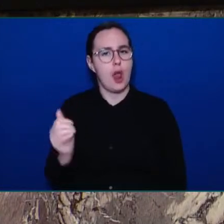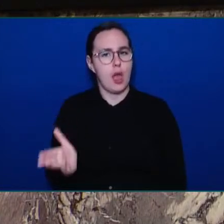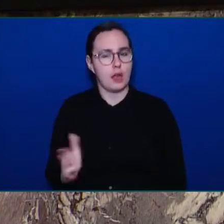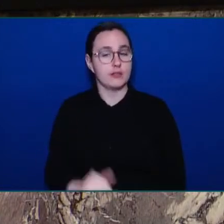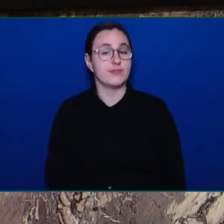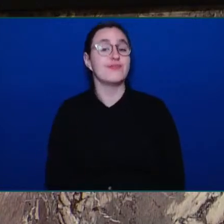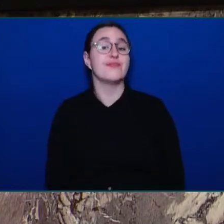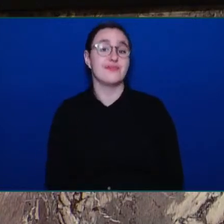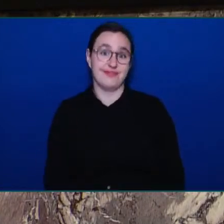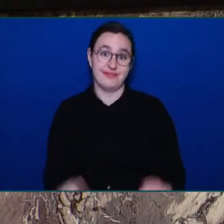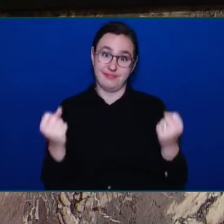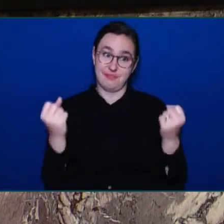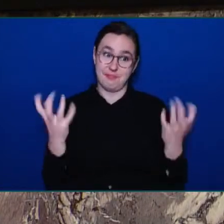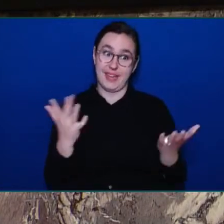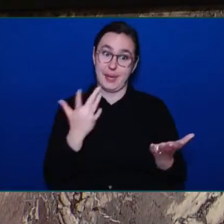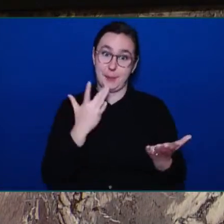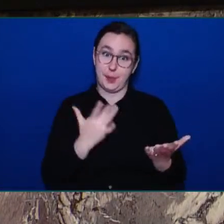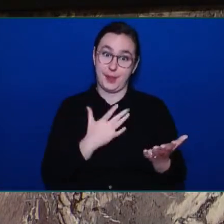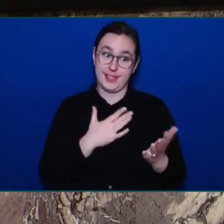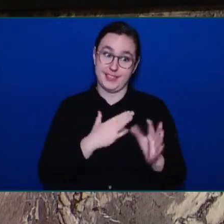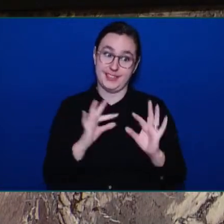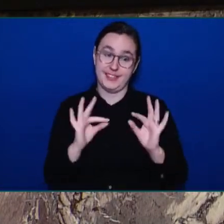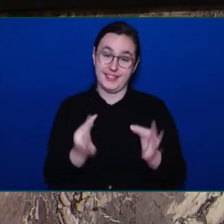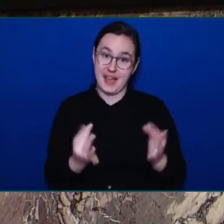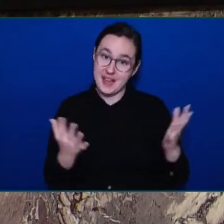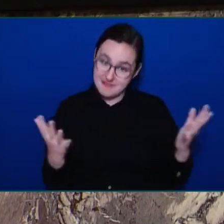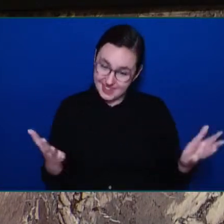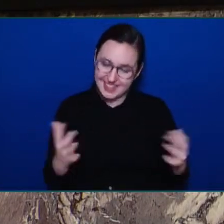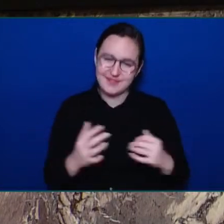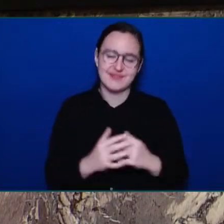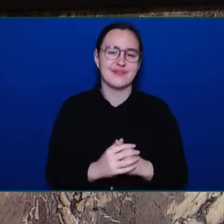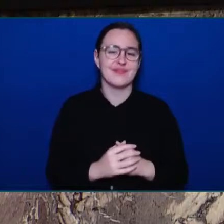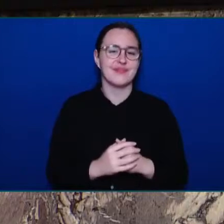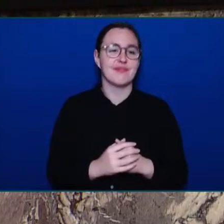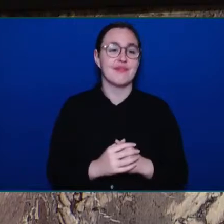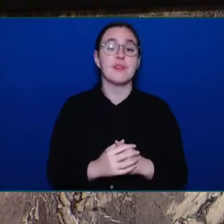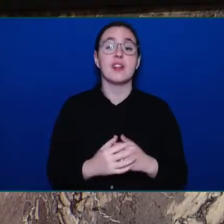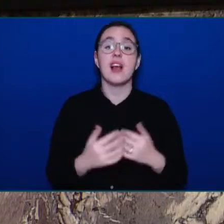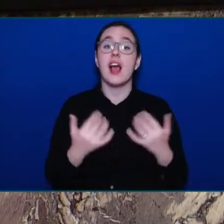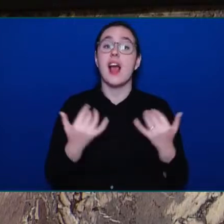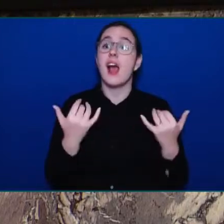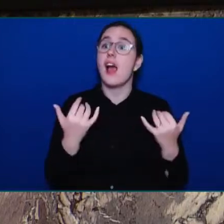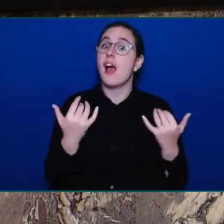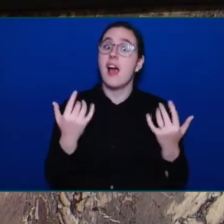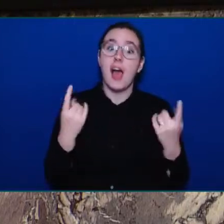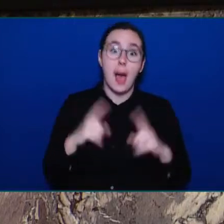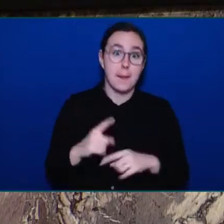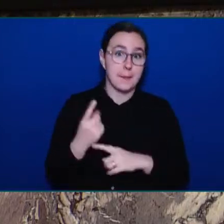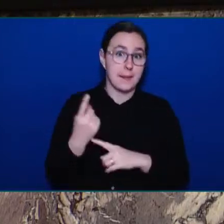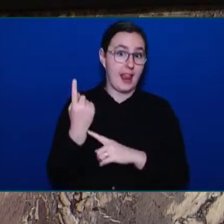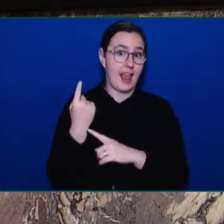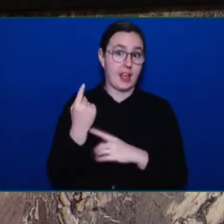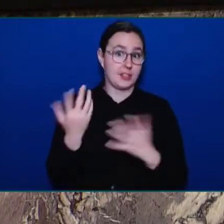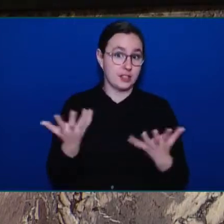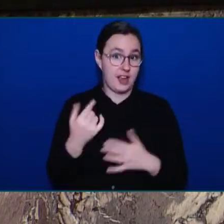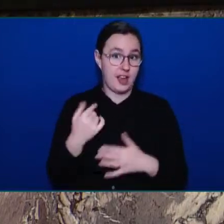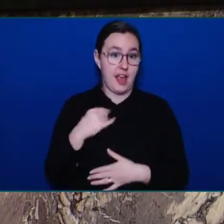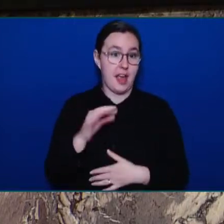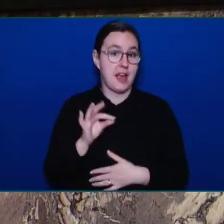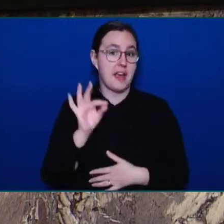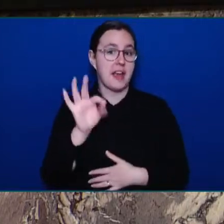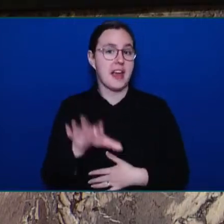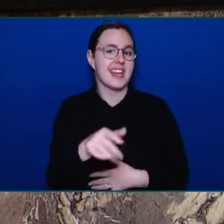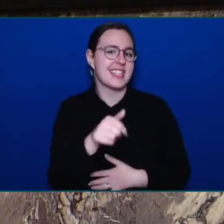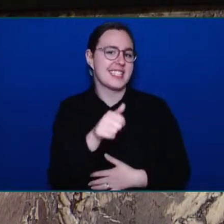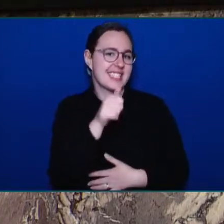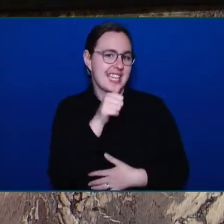I announced in a secret last year about a little treasure that was coming to join us, and I'm very pleased to say he